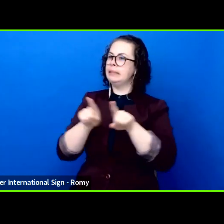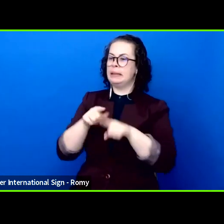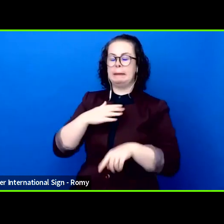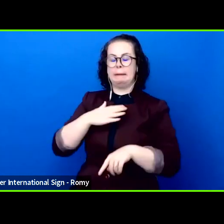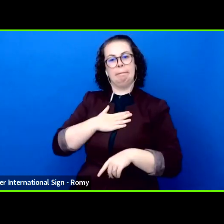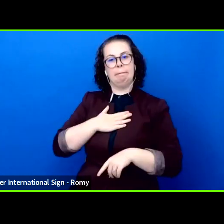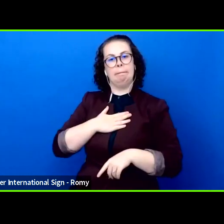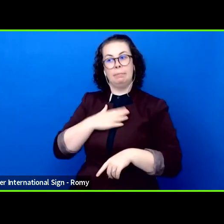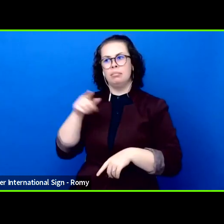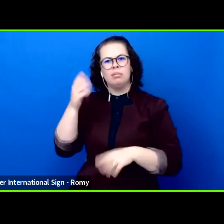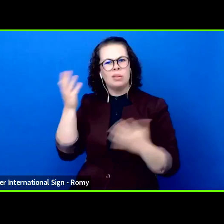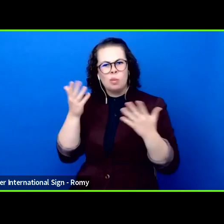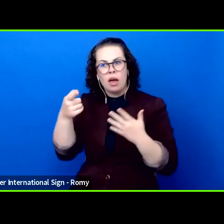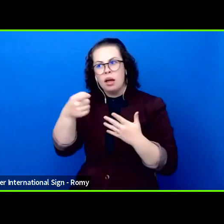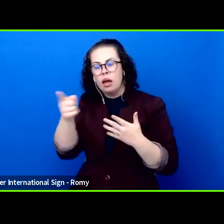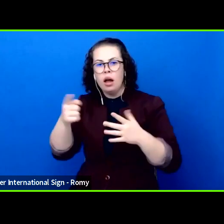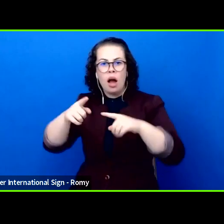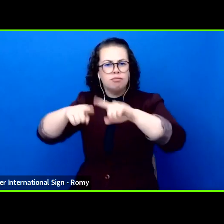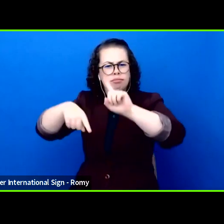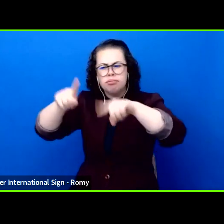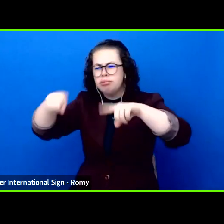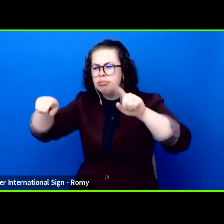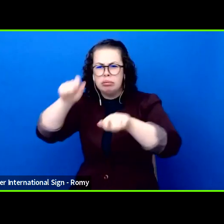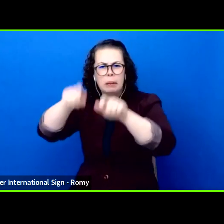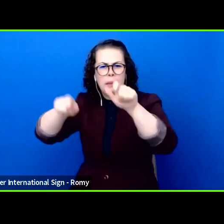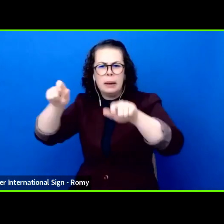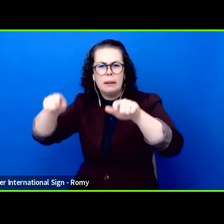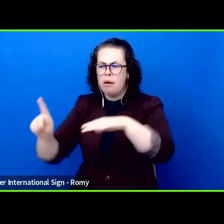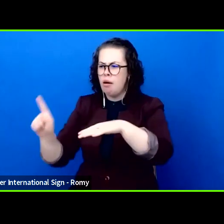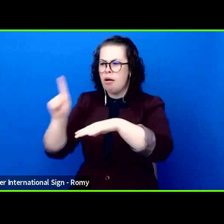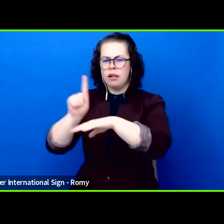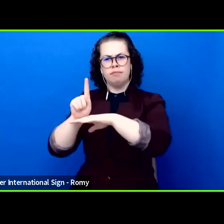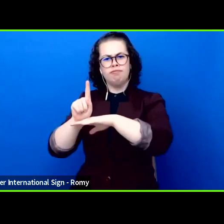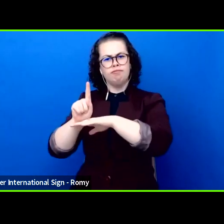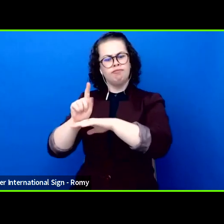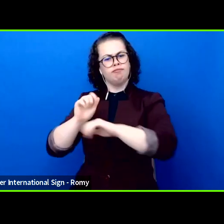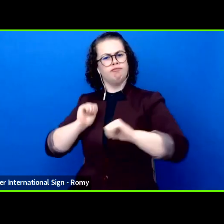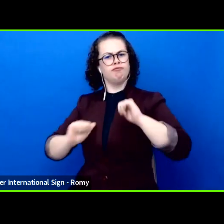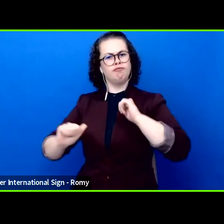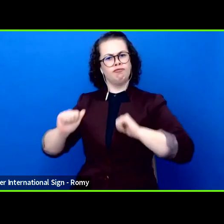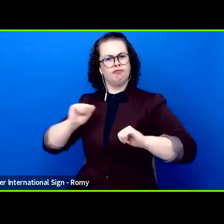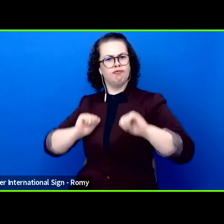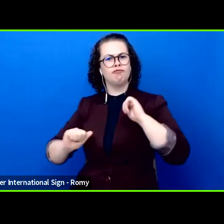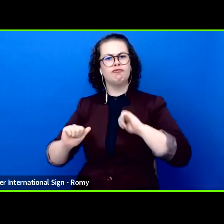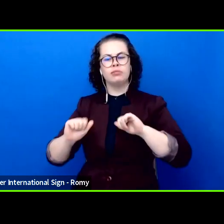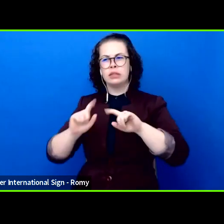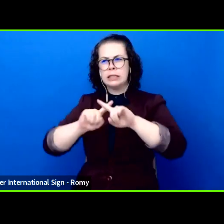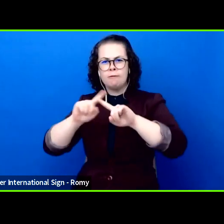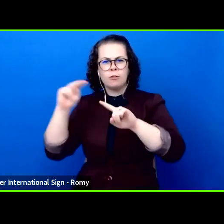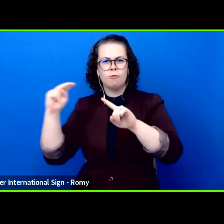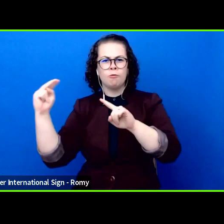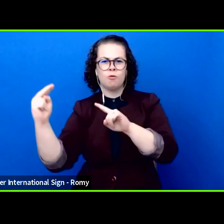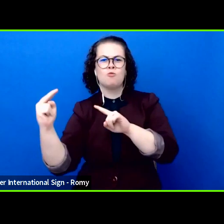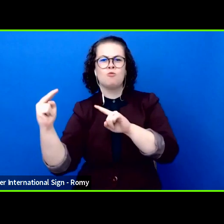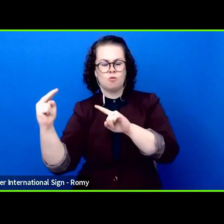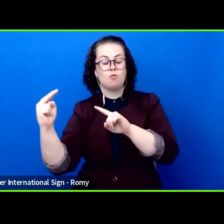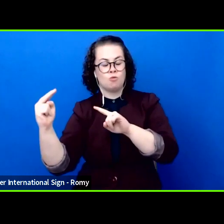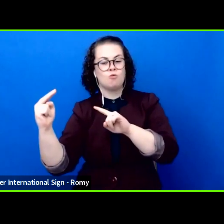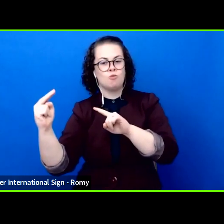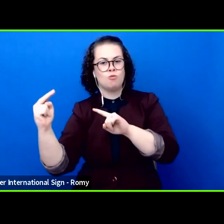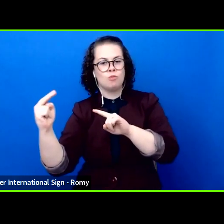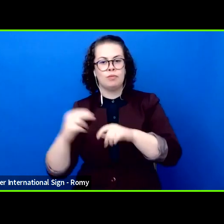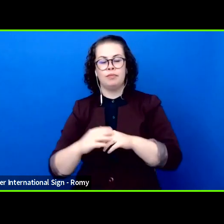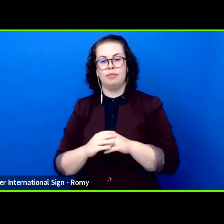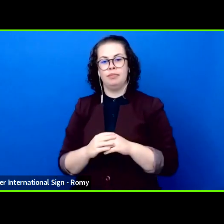representatives of the performing arts come to sit at one table with political decision makers,